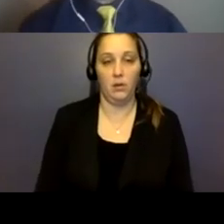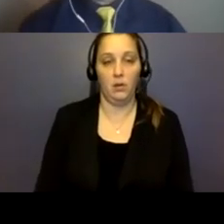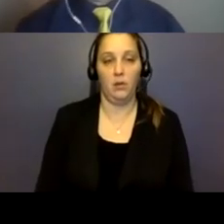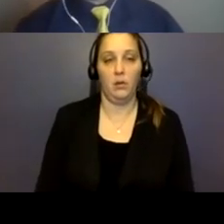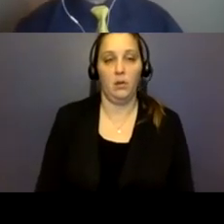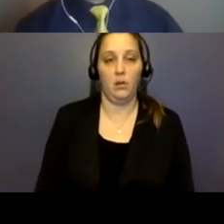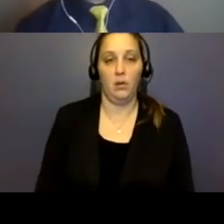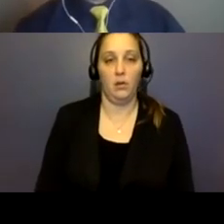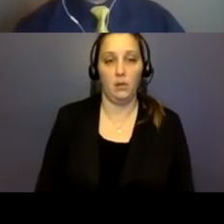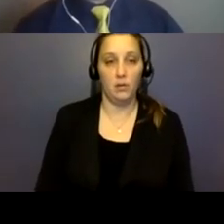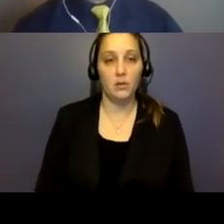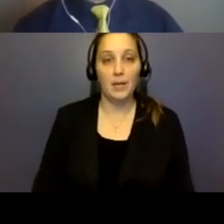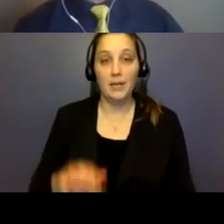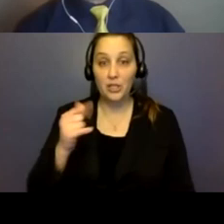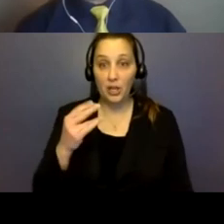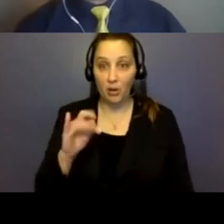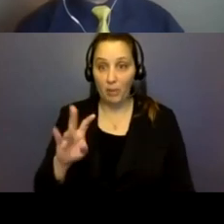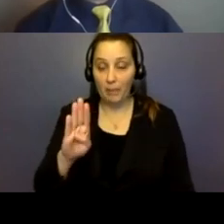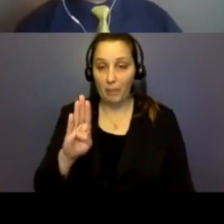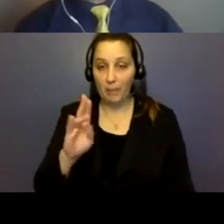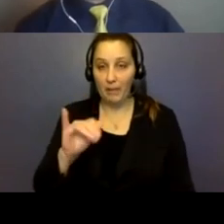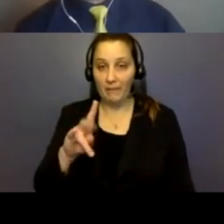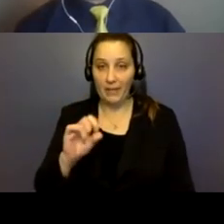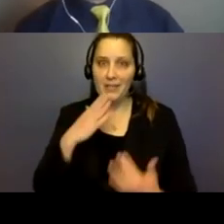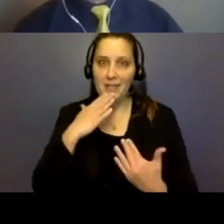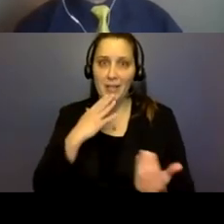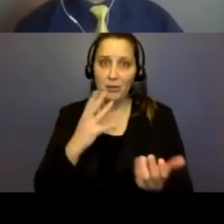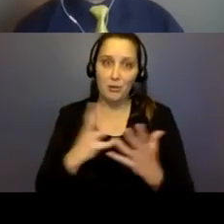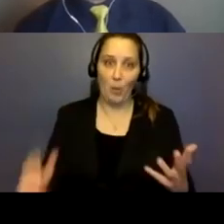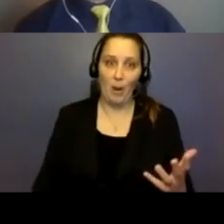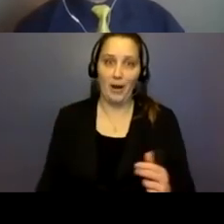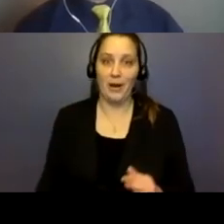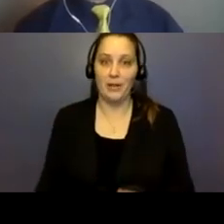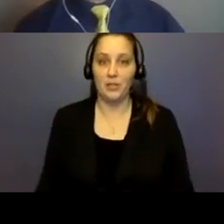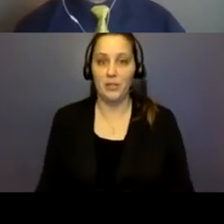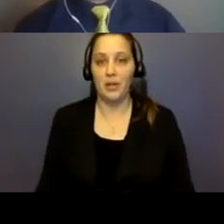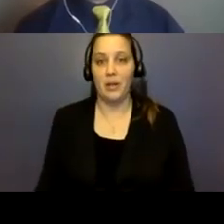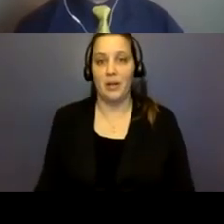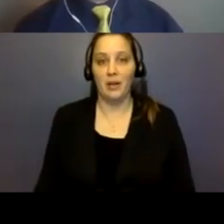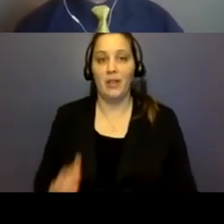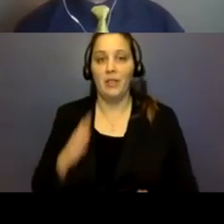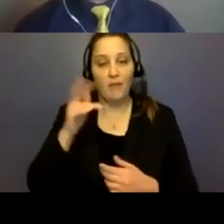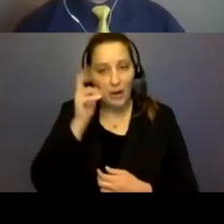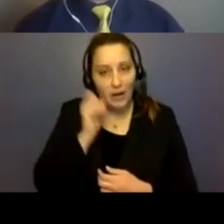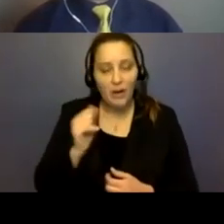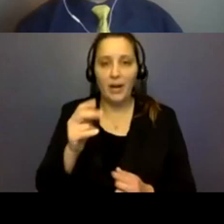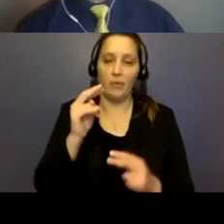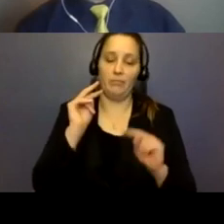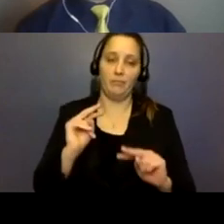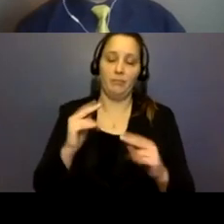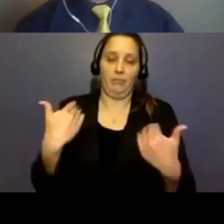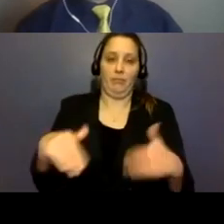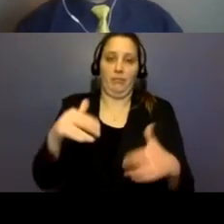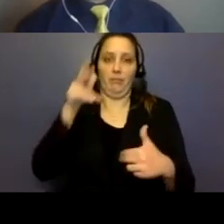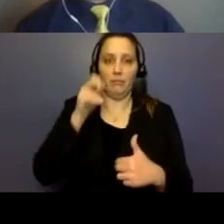much. I so appreciate having the opportunity to hear this and this is my